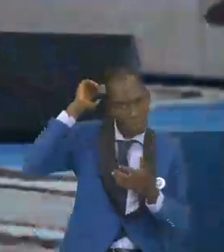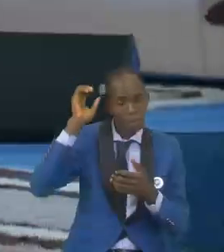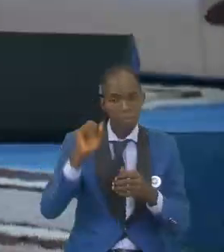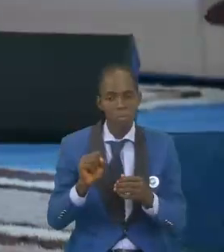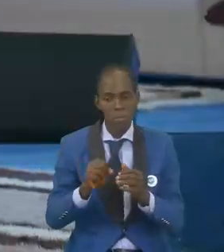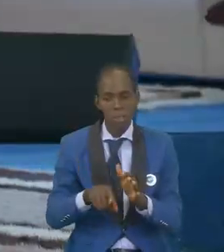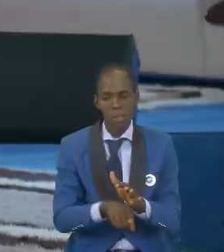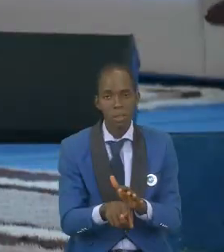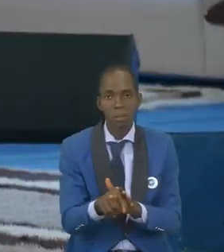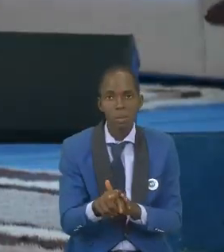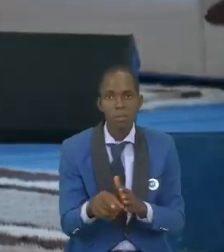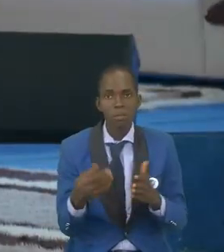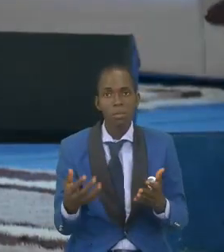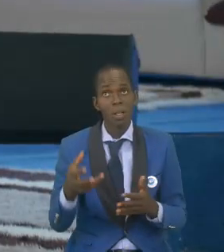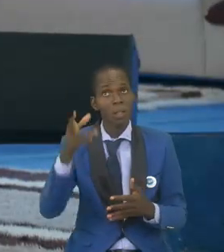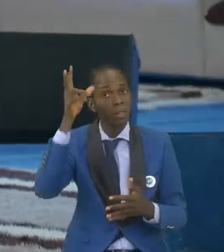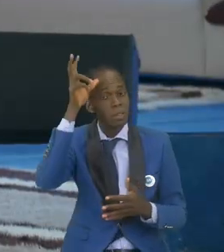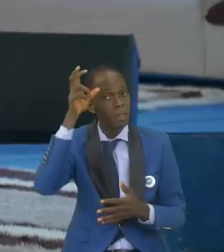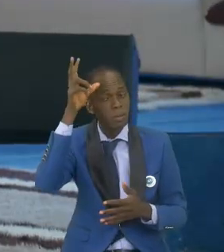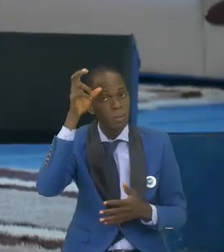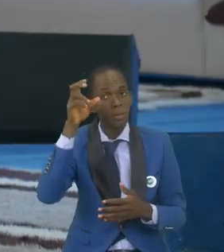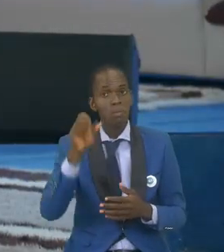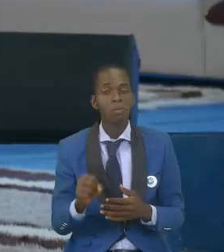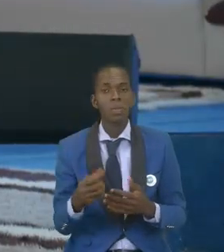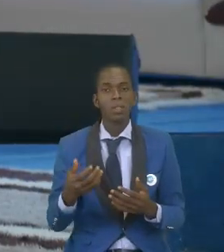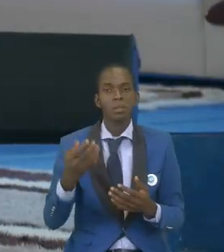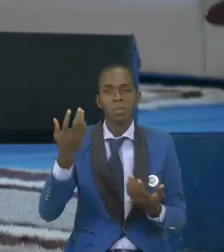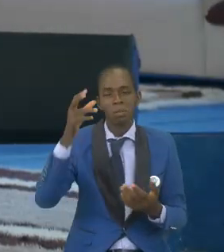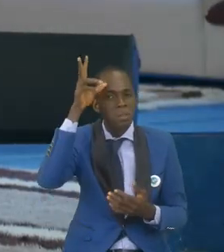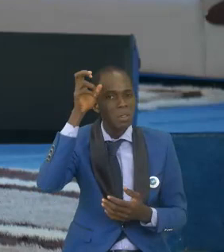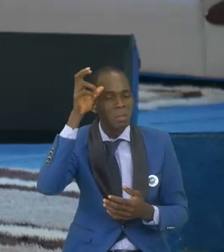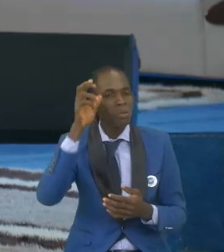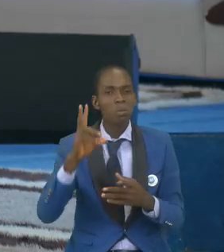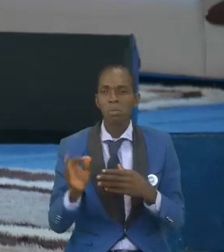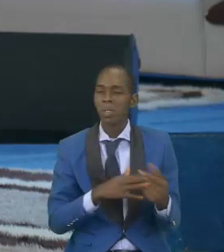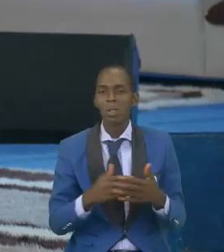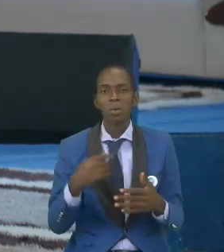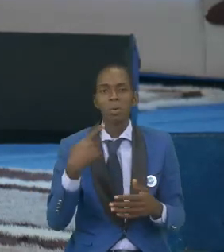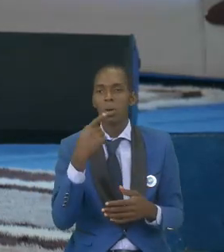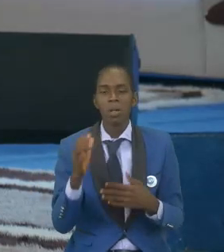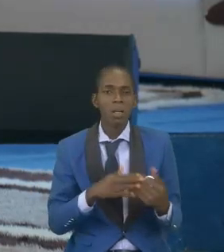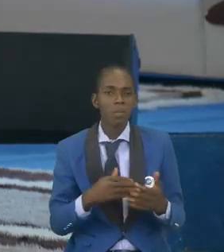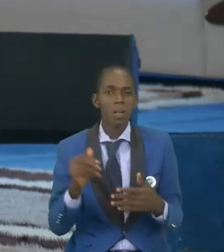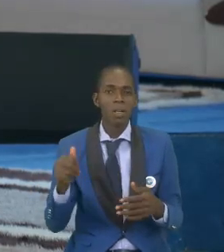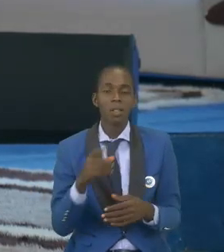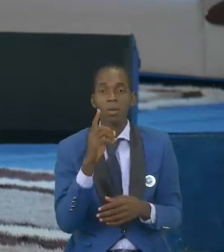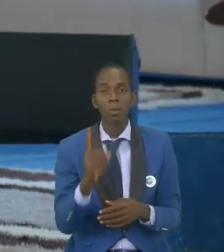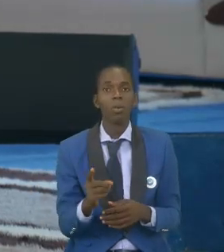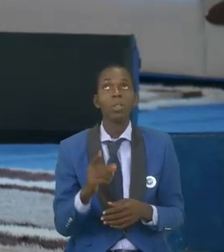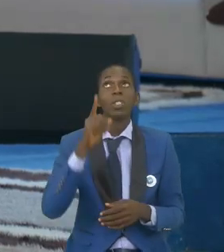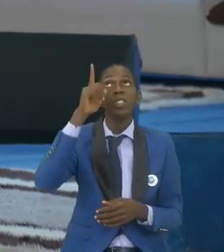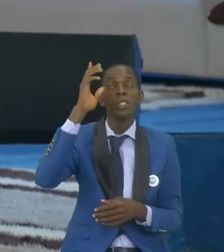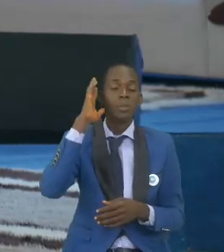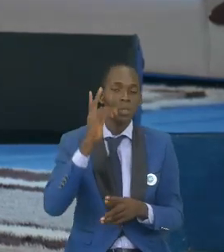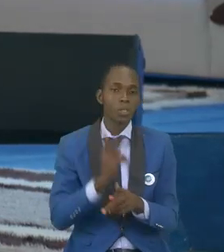serpents, devils, demons, whoever, whatever. It will keep you secured